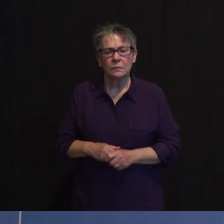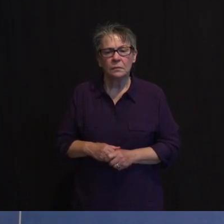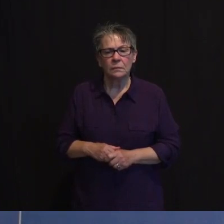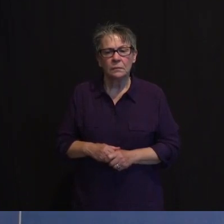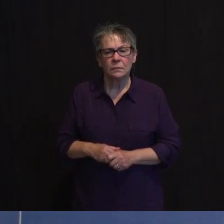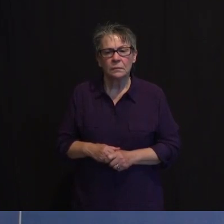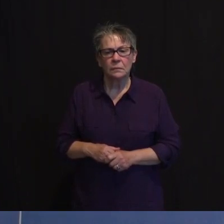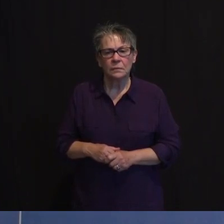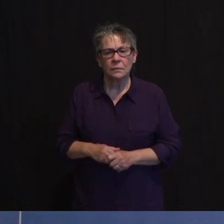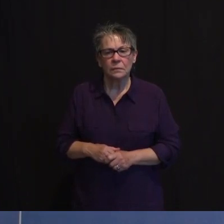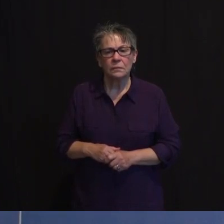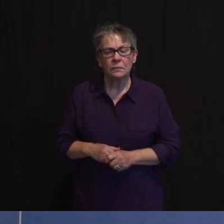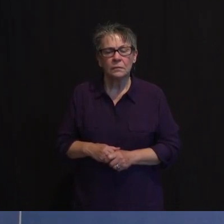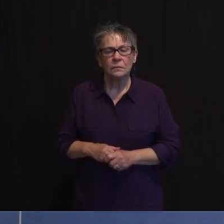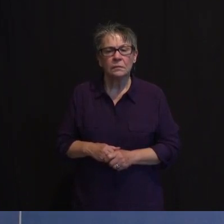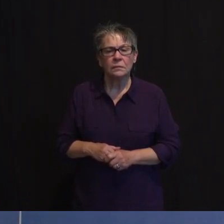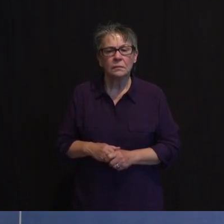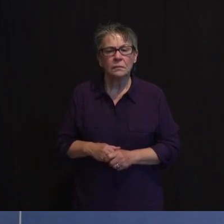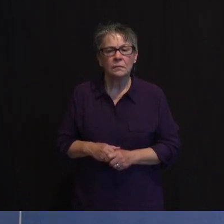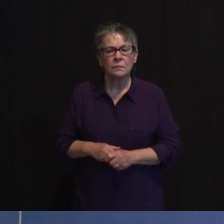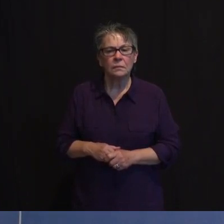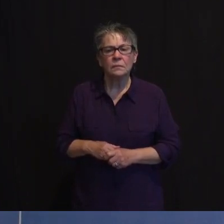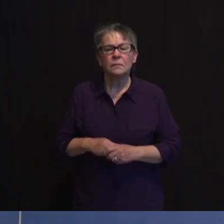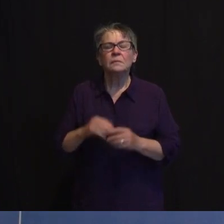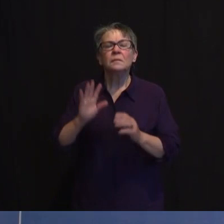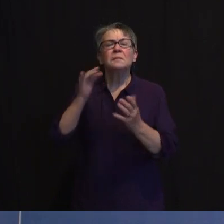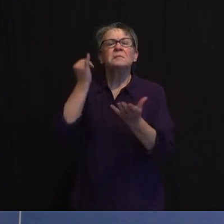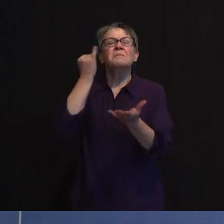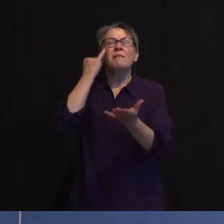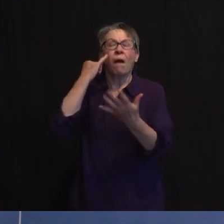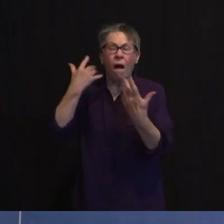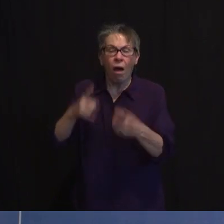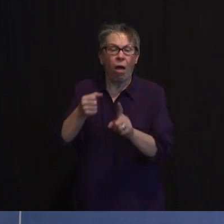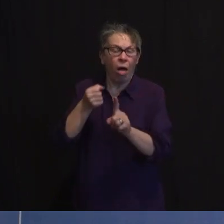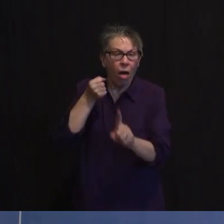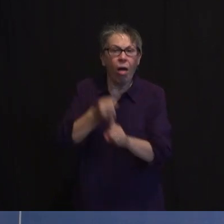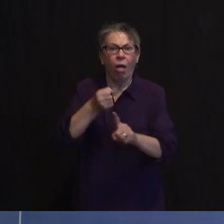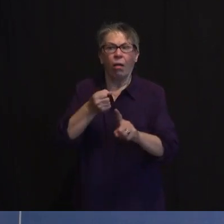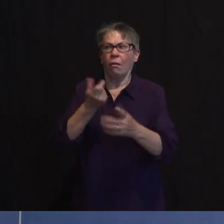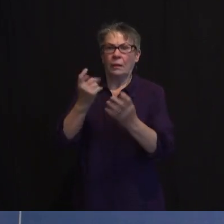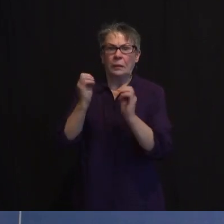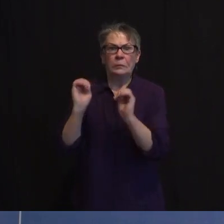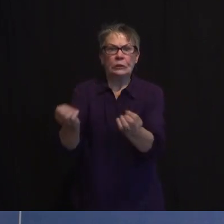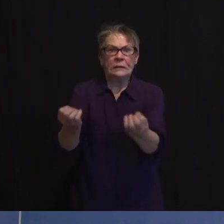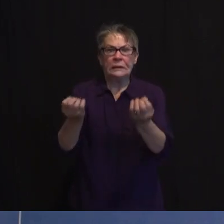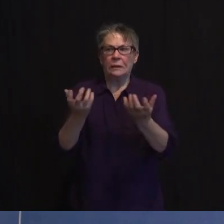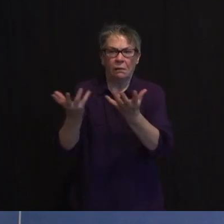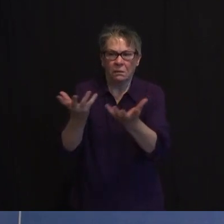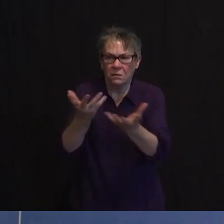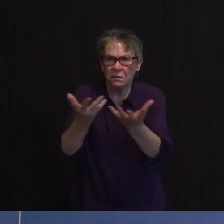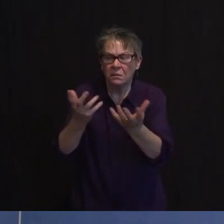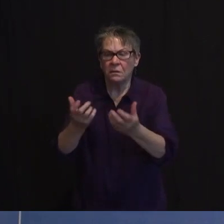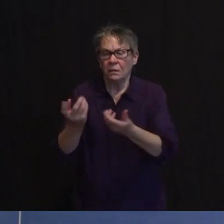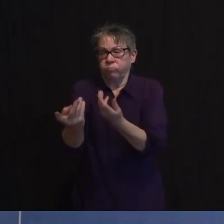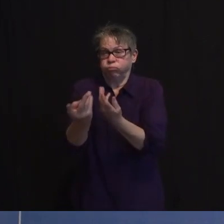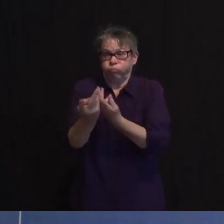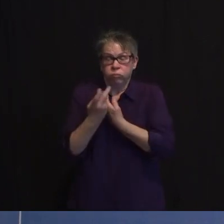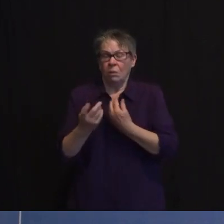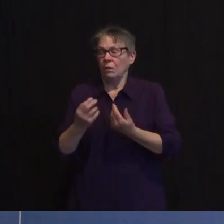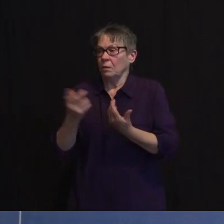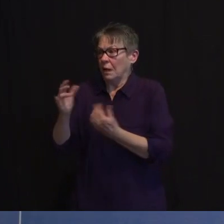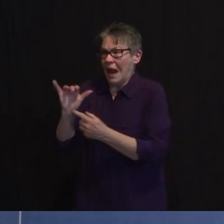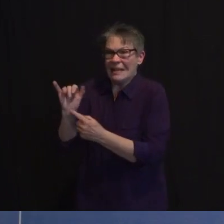overwhelmed despite taking all appropriate steps to increase the surge capacity to care for critically ill